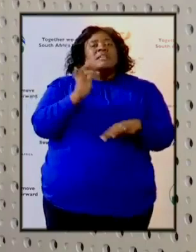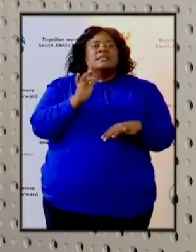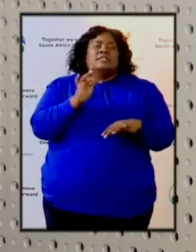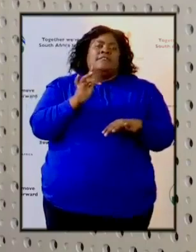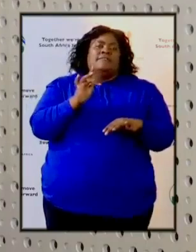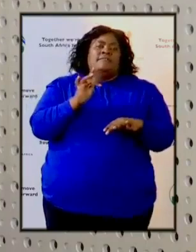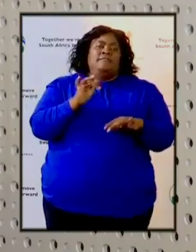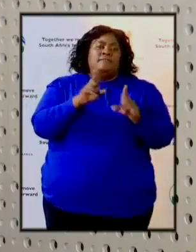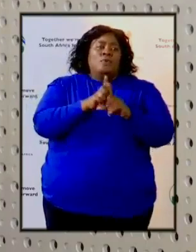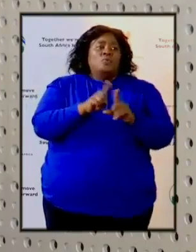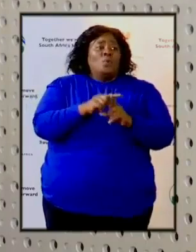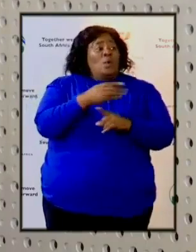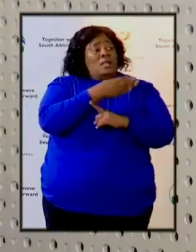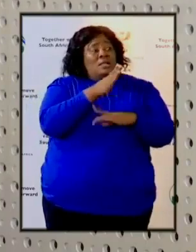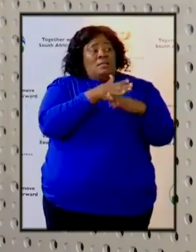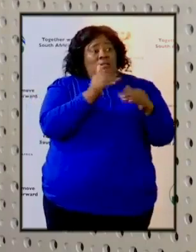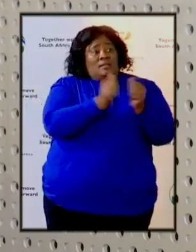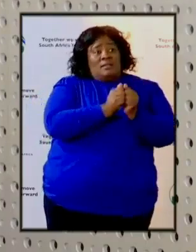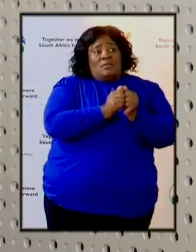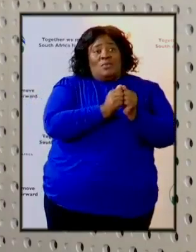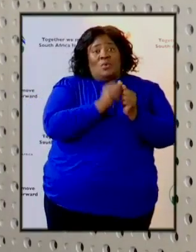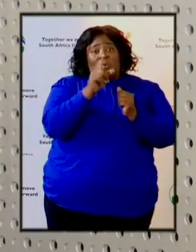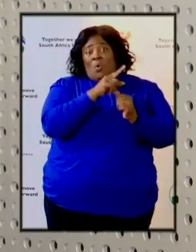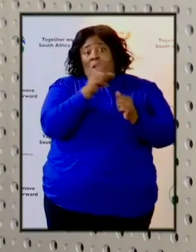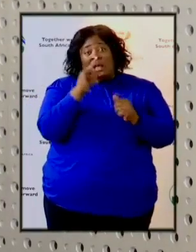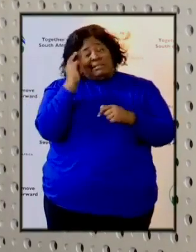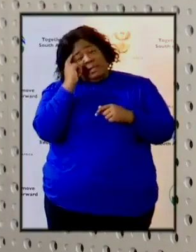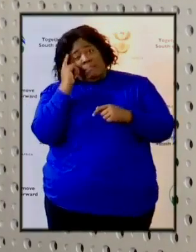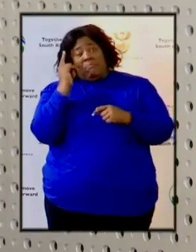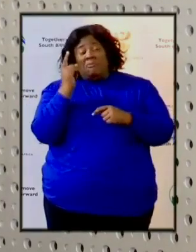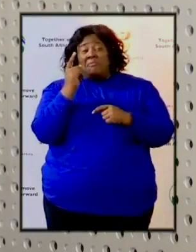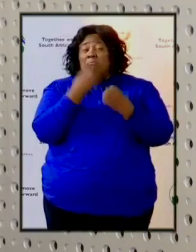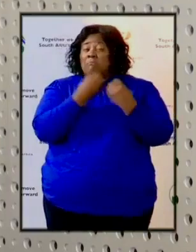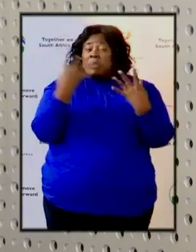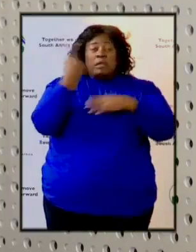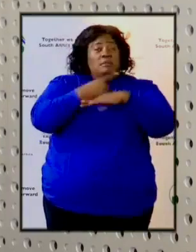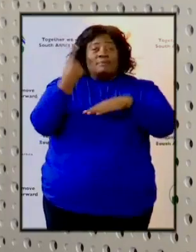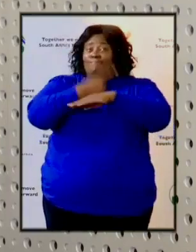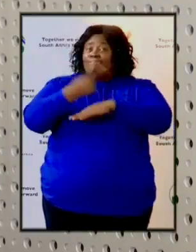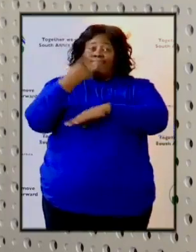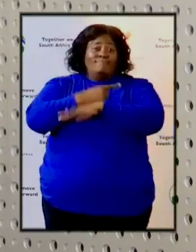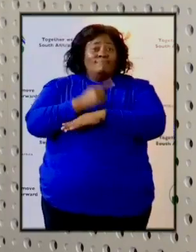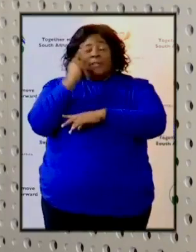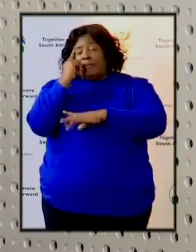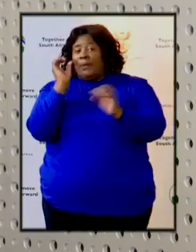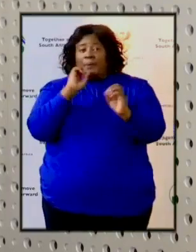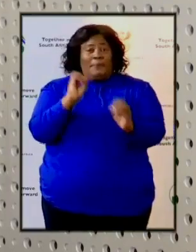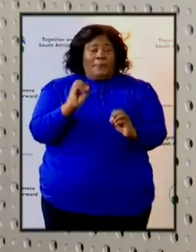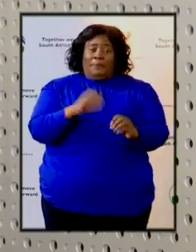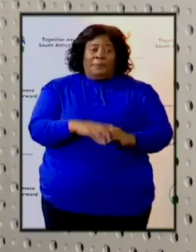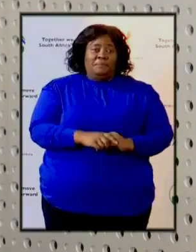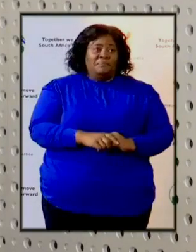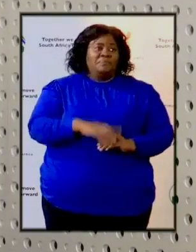these colleagues who didn't even sleep for quite some days as they were busy